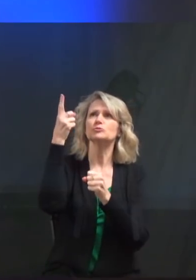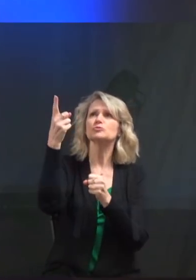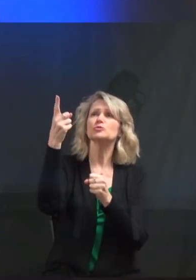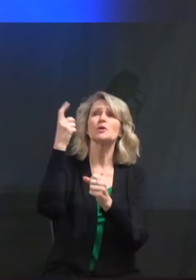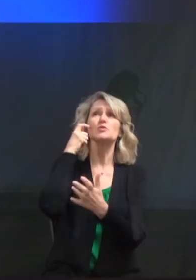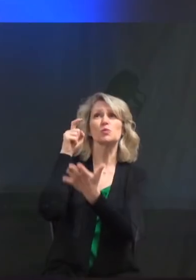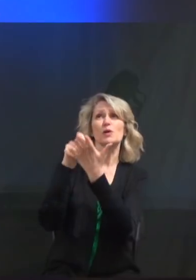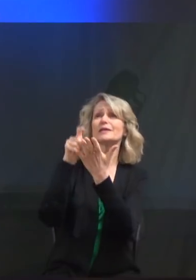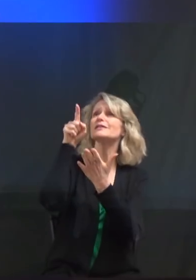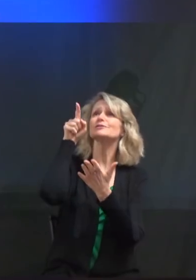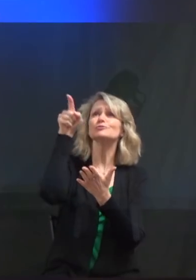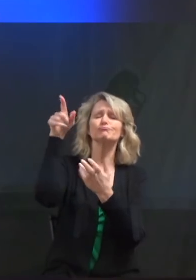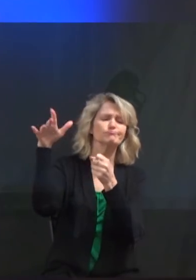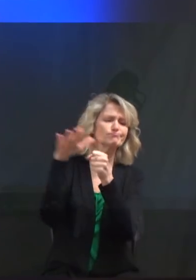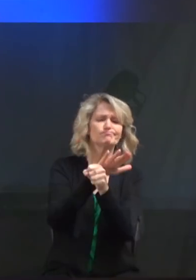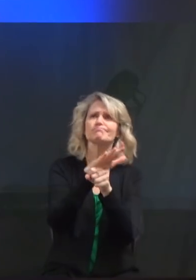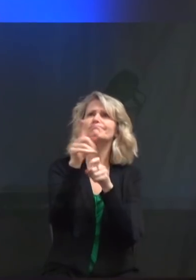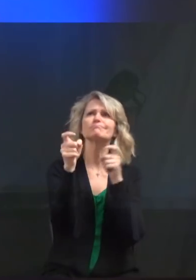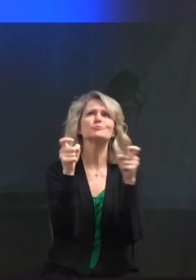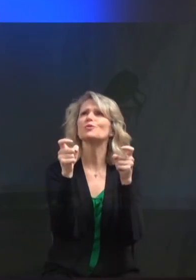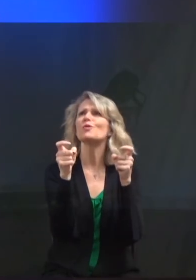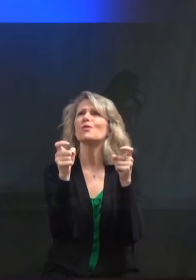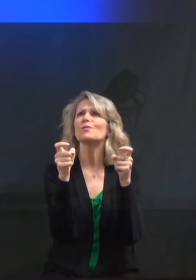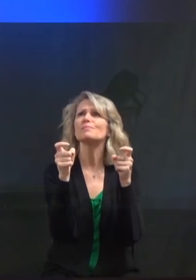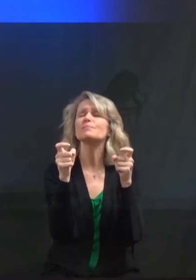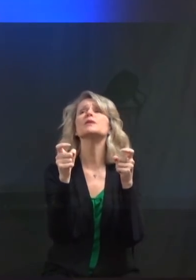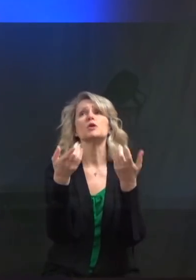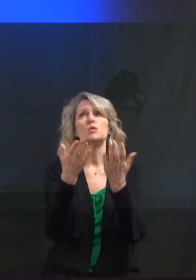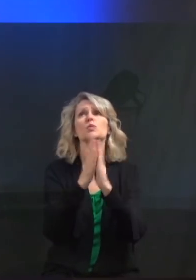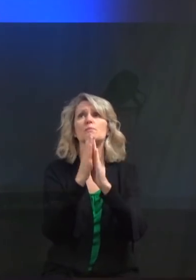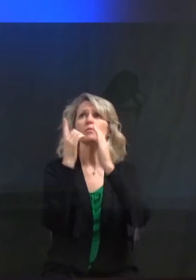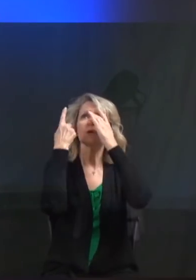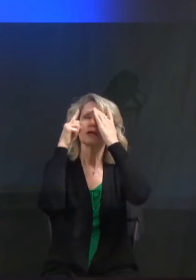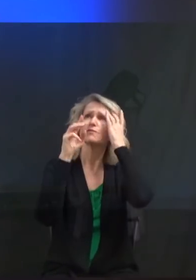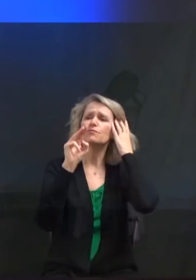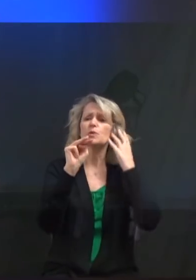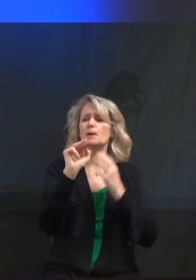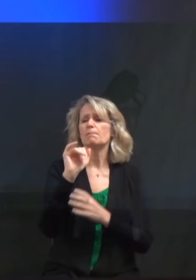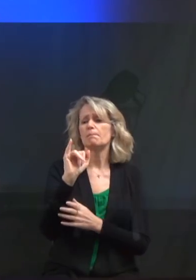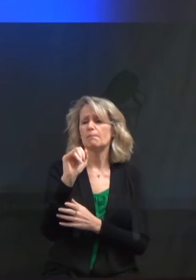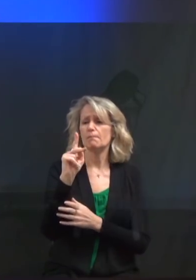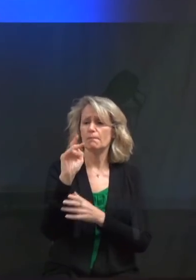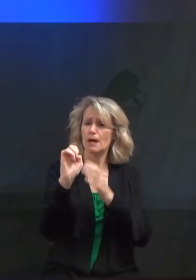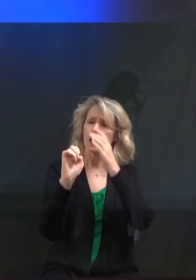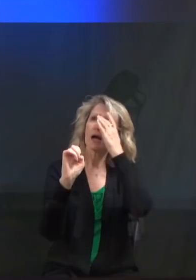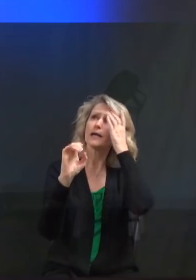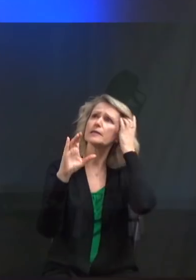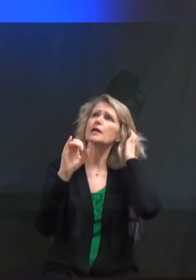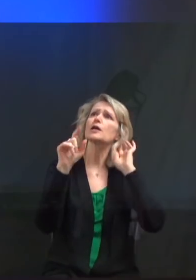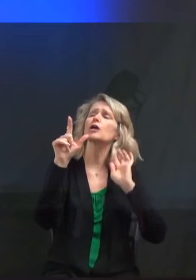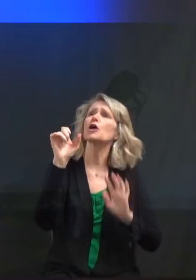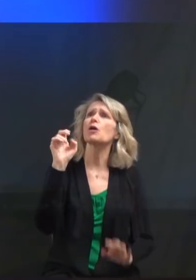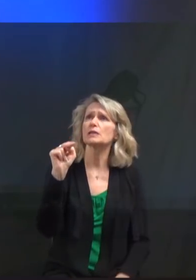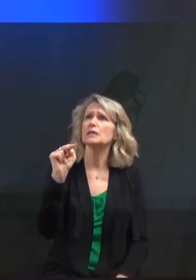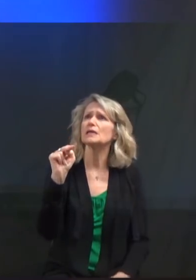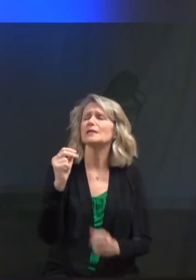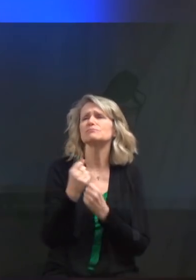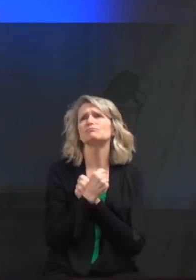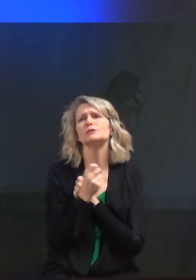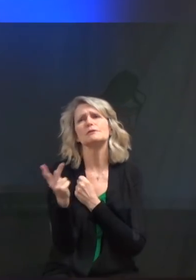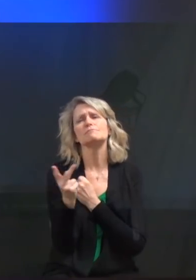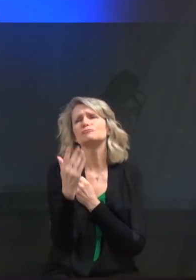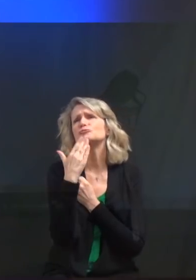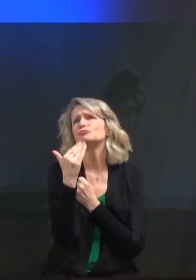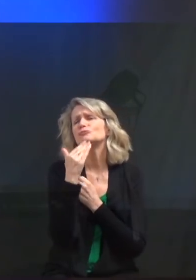recognize that you are in control. Lord, we do pray for Mike and Colleen. We love them.